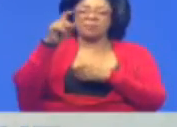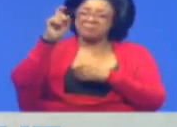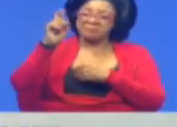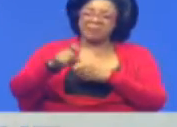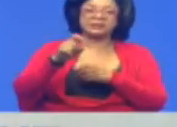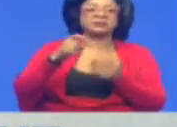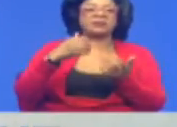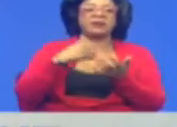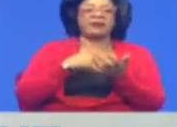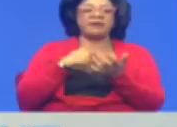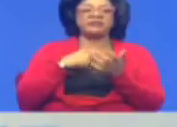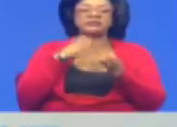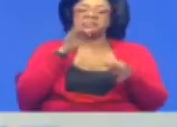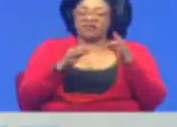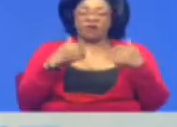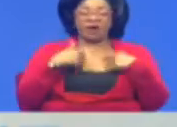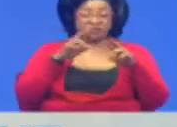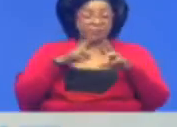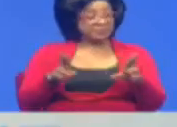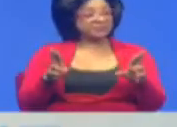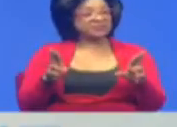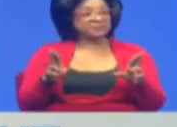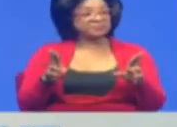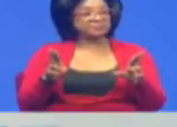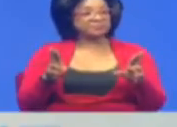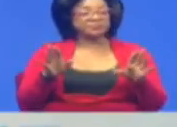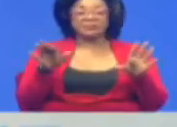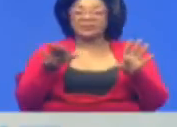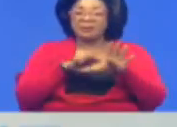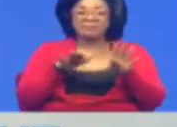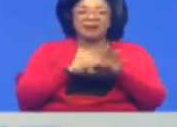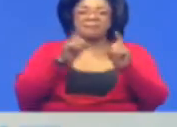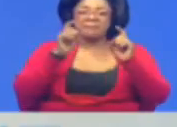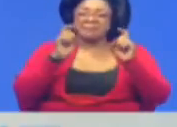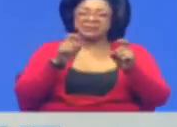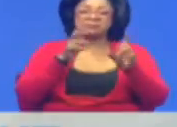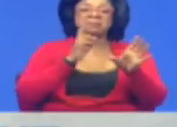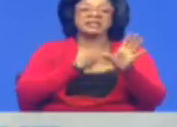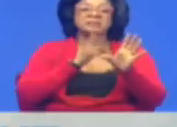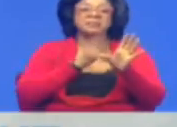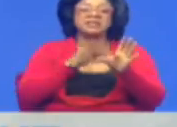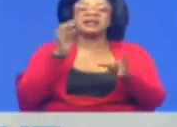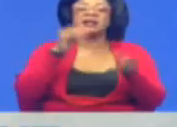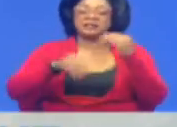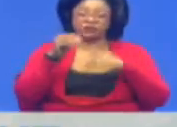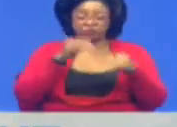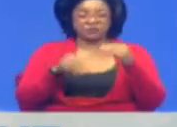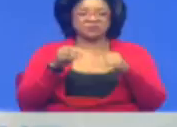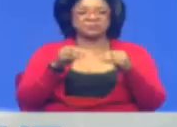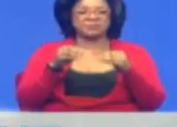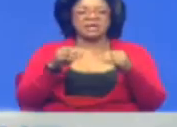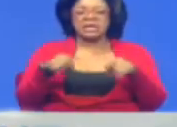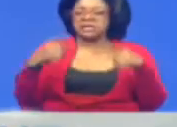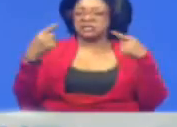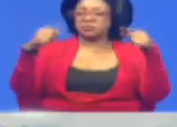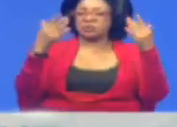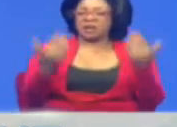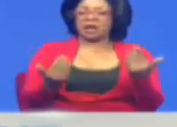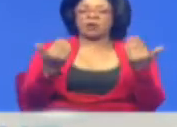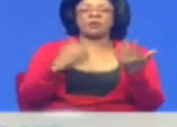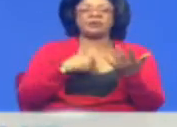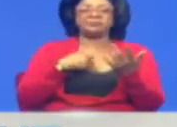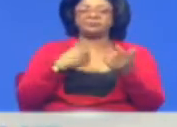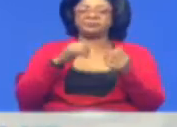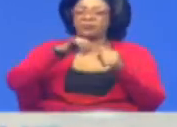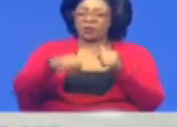register back if there has to be peace. And our members must participate in elections. The dispute now threatens to dent January